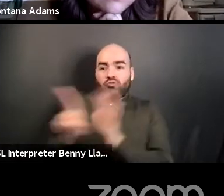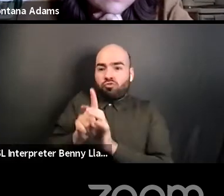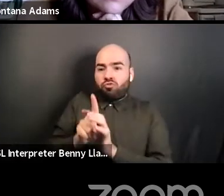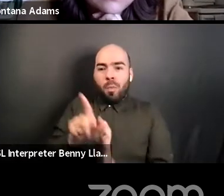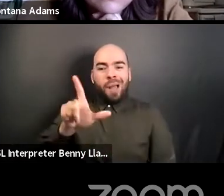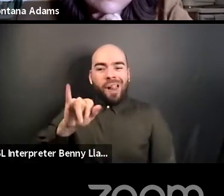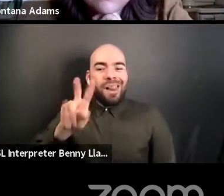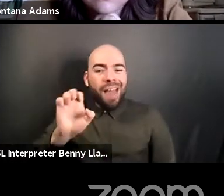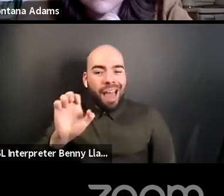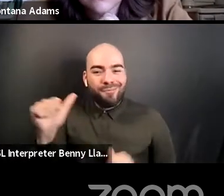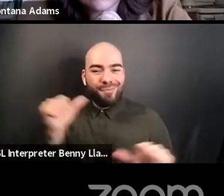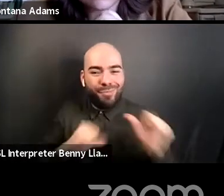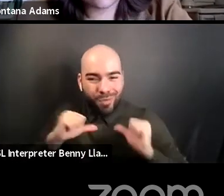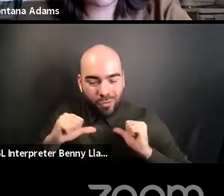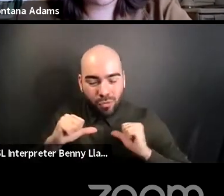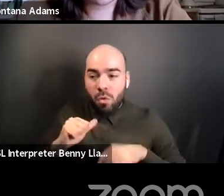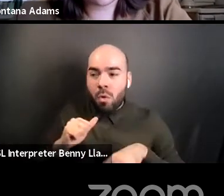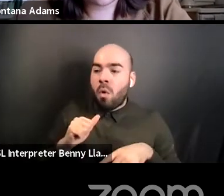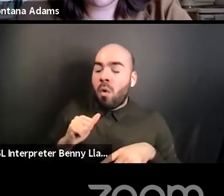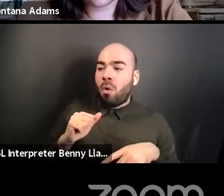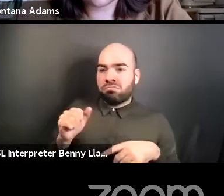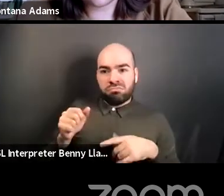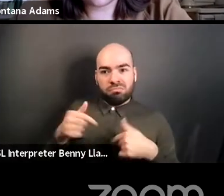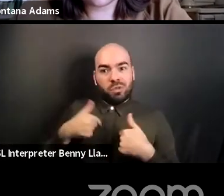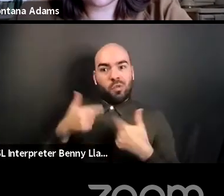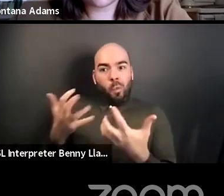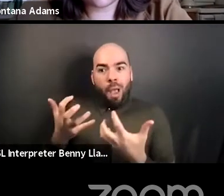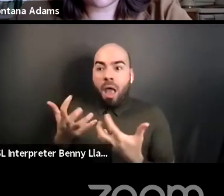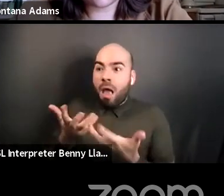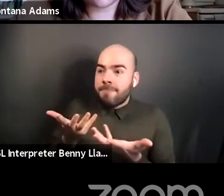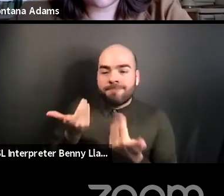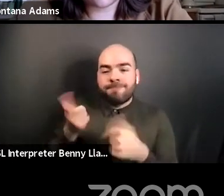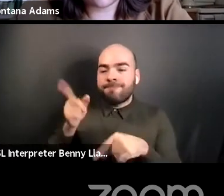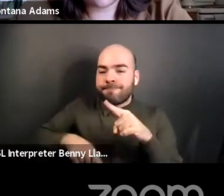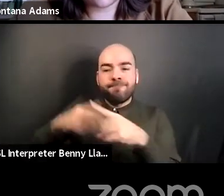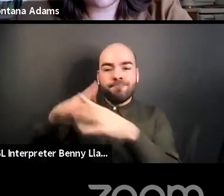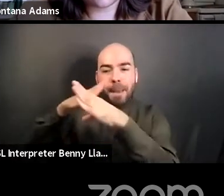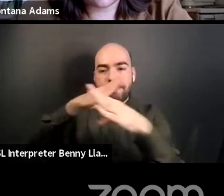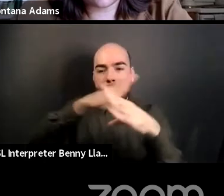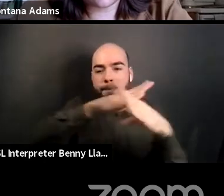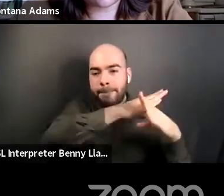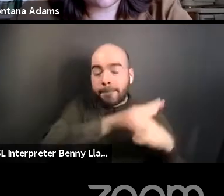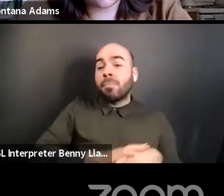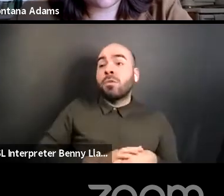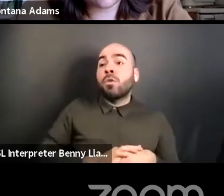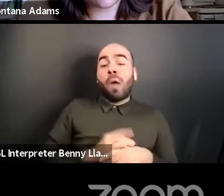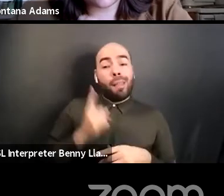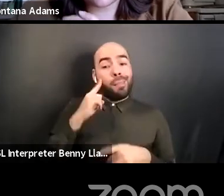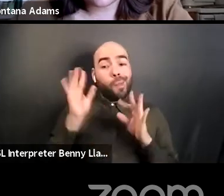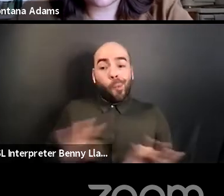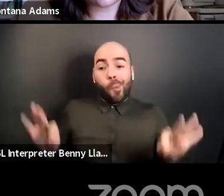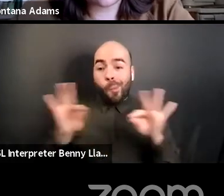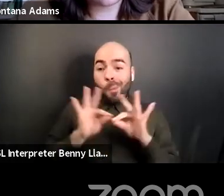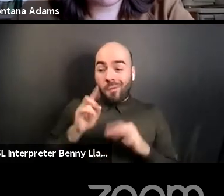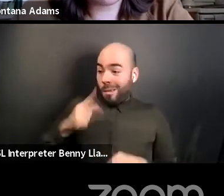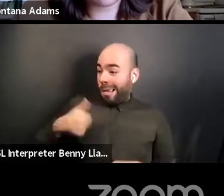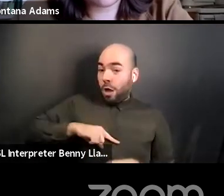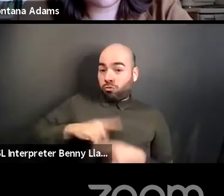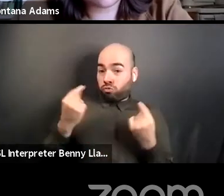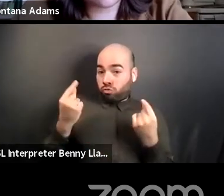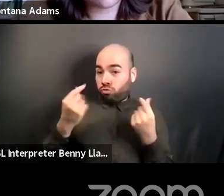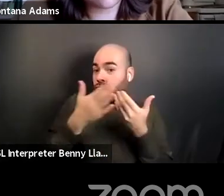the capacity that I wanted to see live theater. And so I think an important thing that we can do going forward is making sure